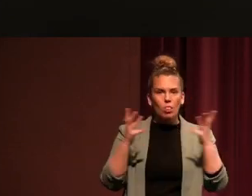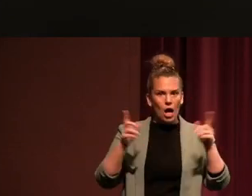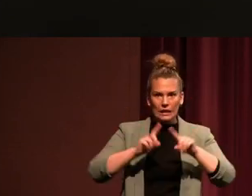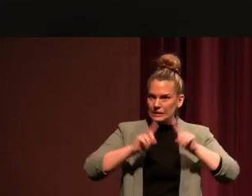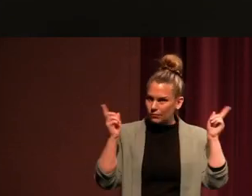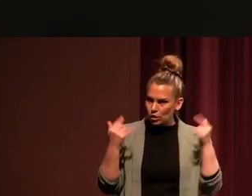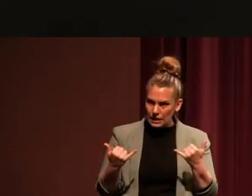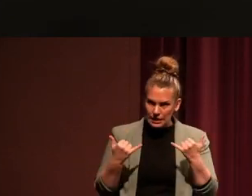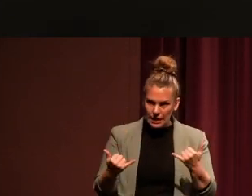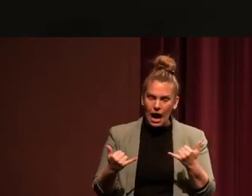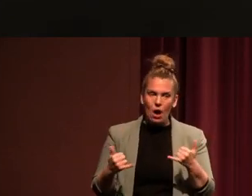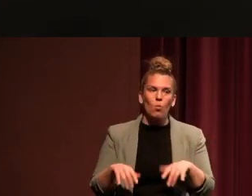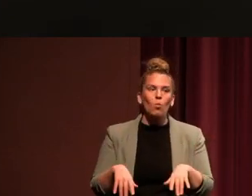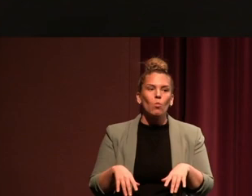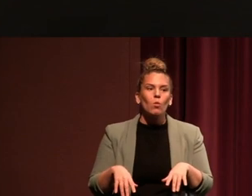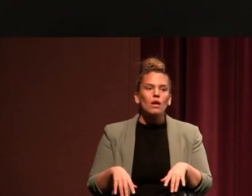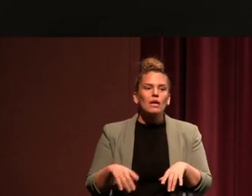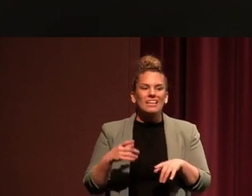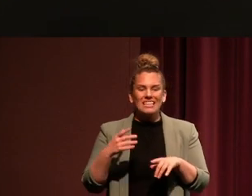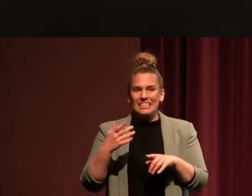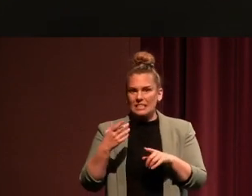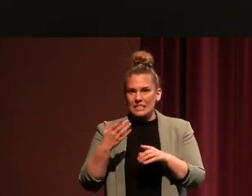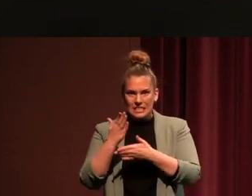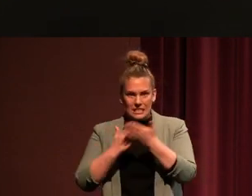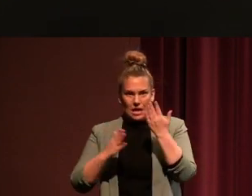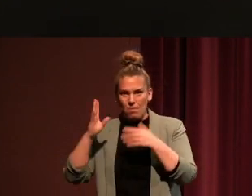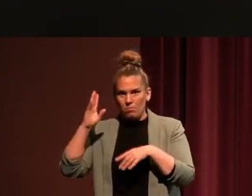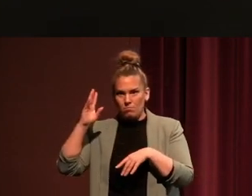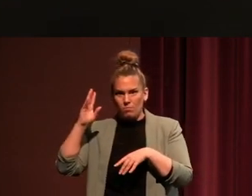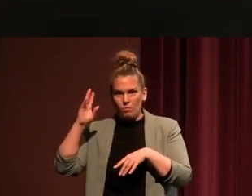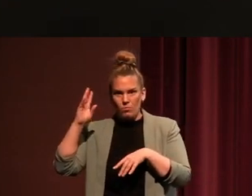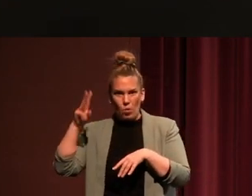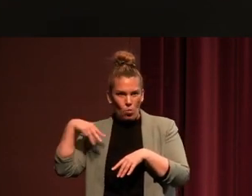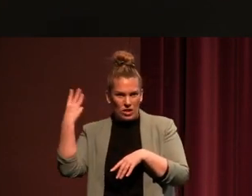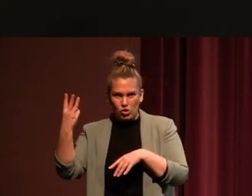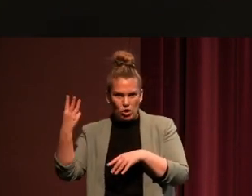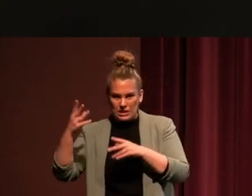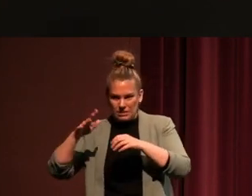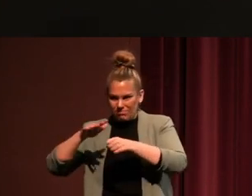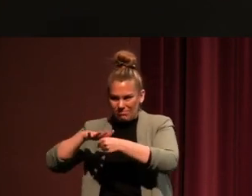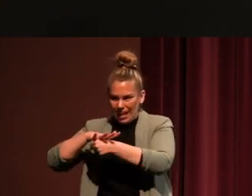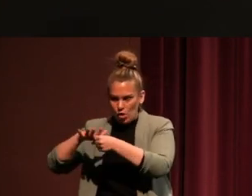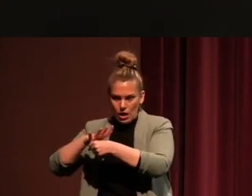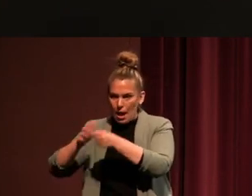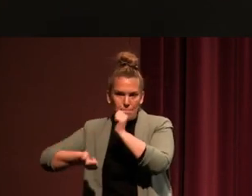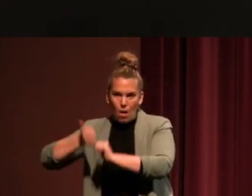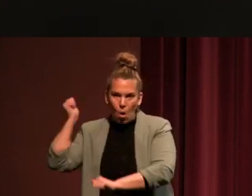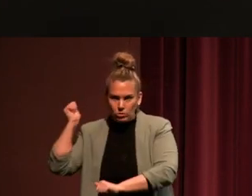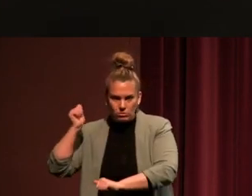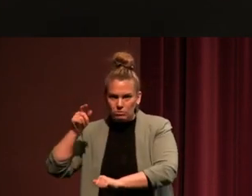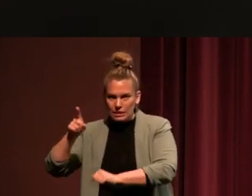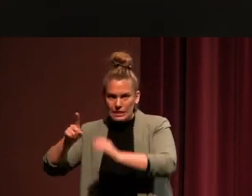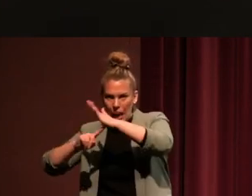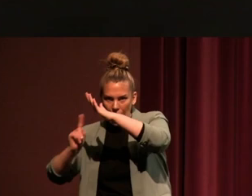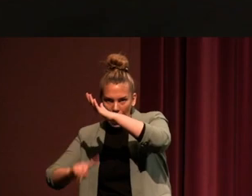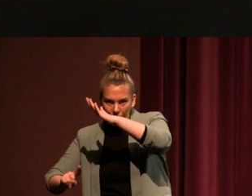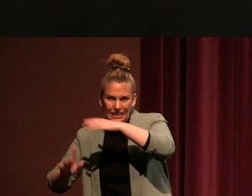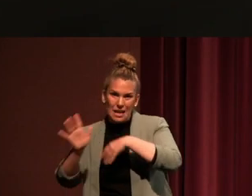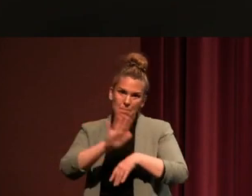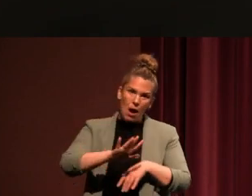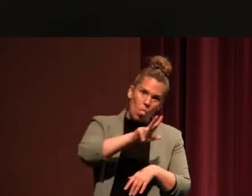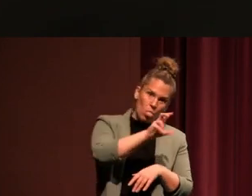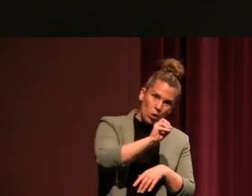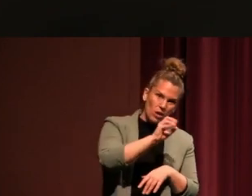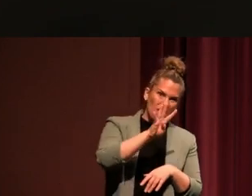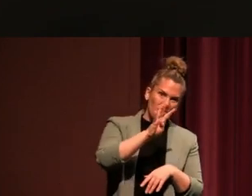In roadless and wilderness areas, almost 100% of the fire today is started by lightning. It gets closer to 30 or 40%